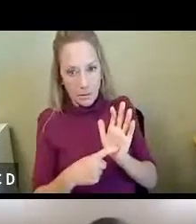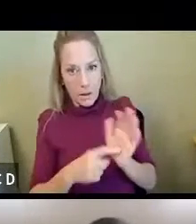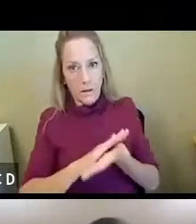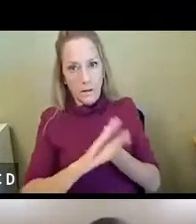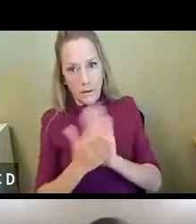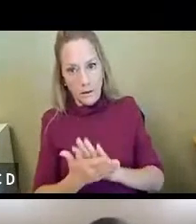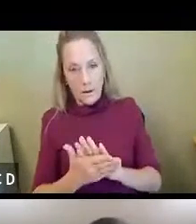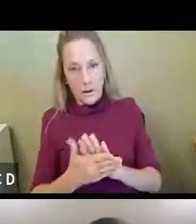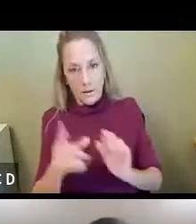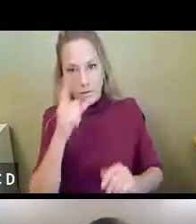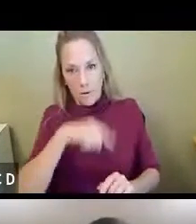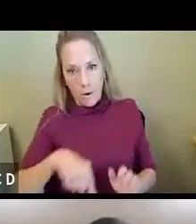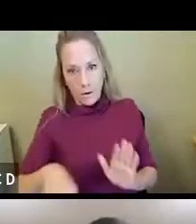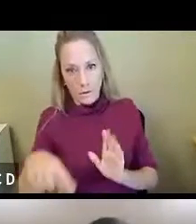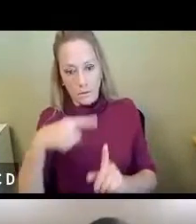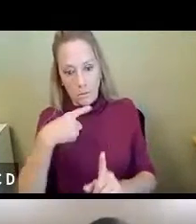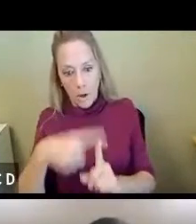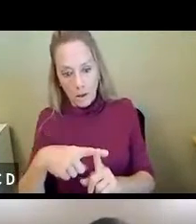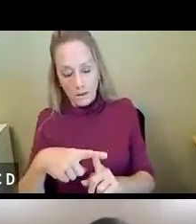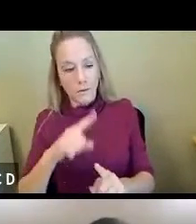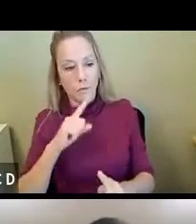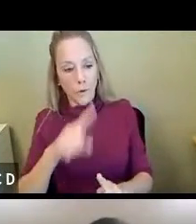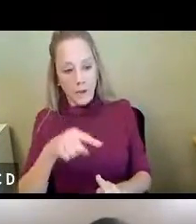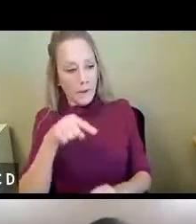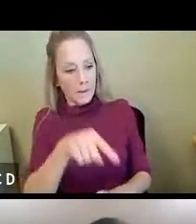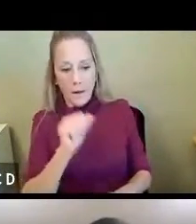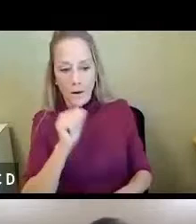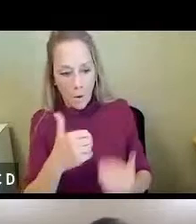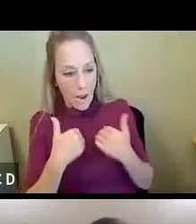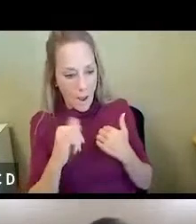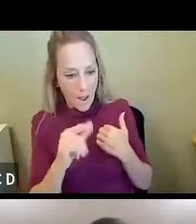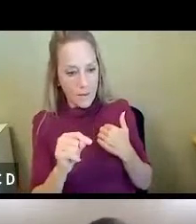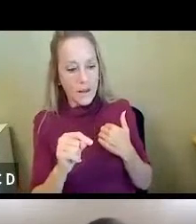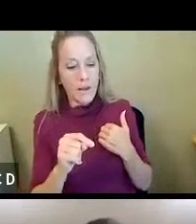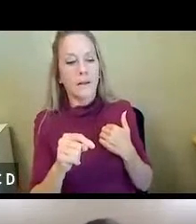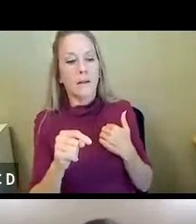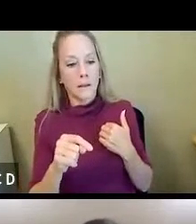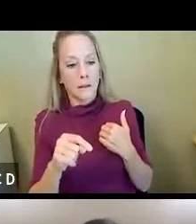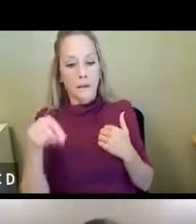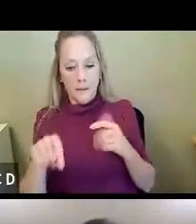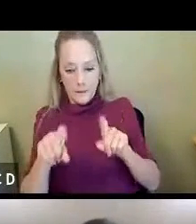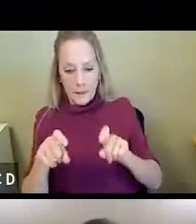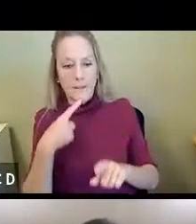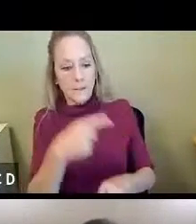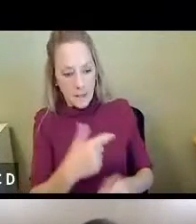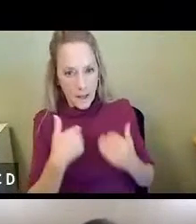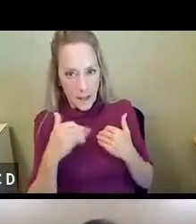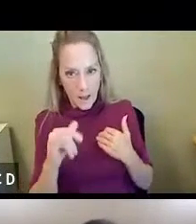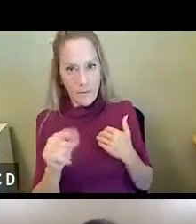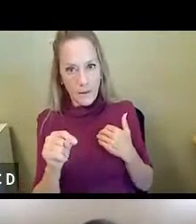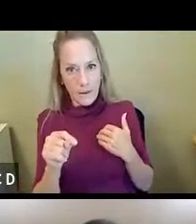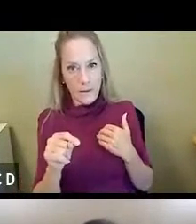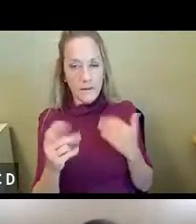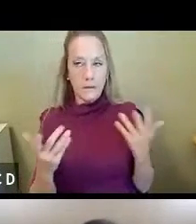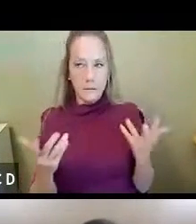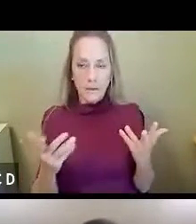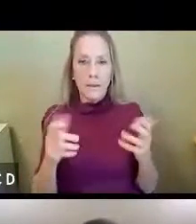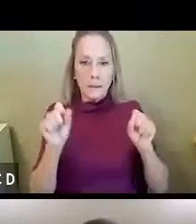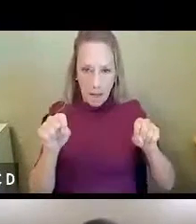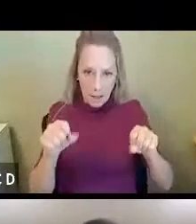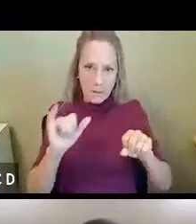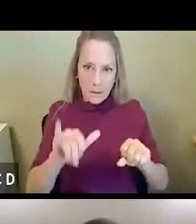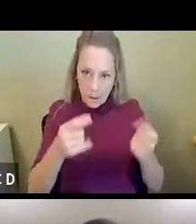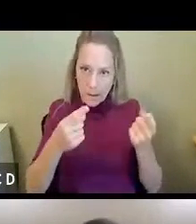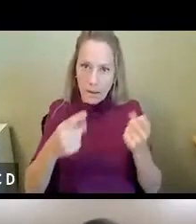where they don't have the disease and we say they do. So it is a reliable test, and I just think the public needs to hear that.